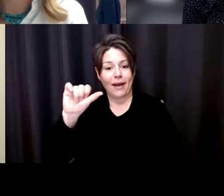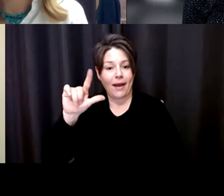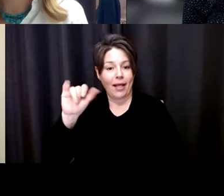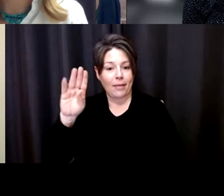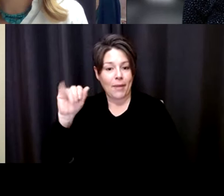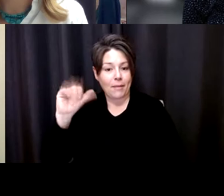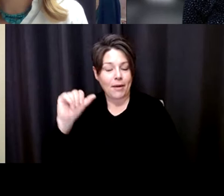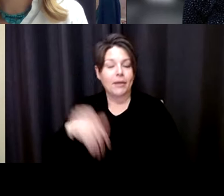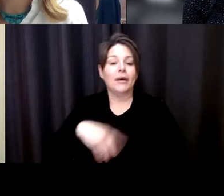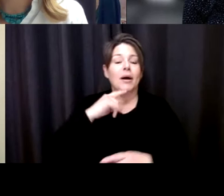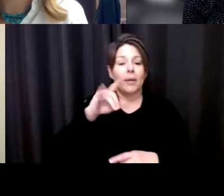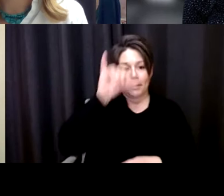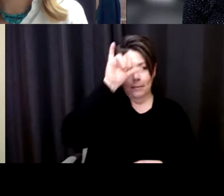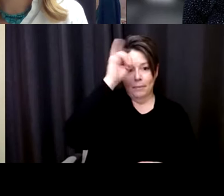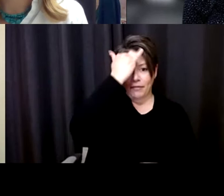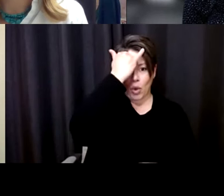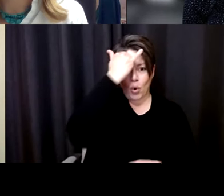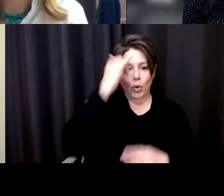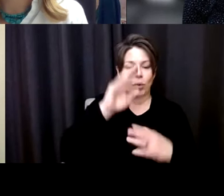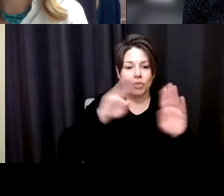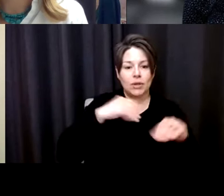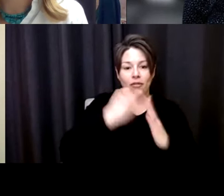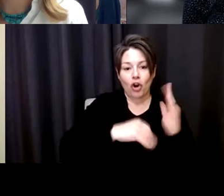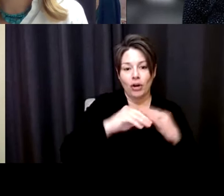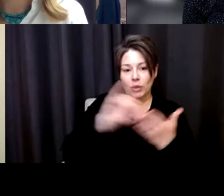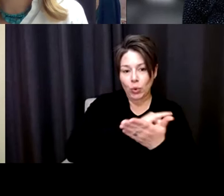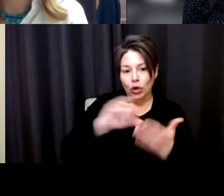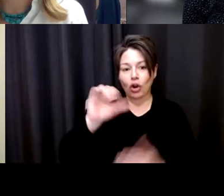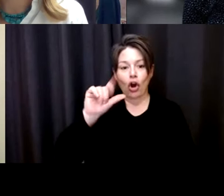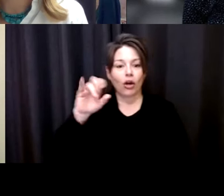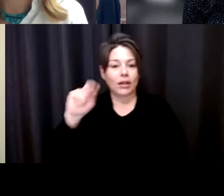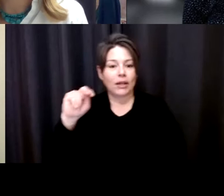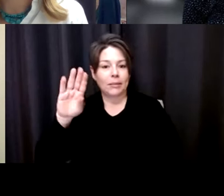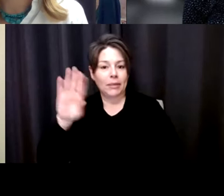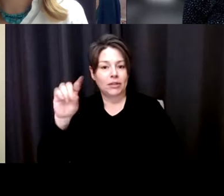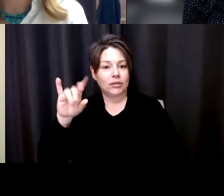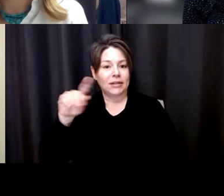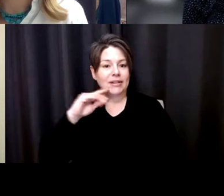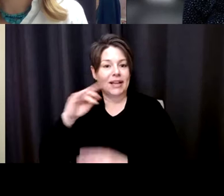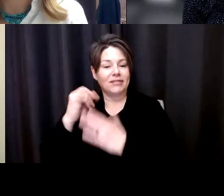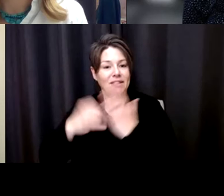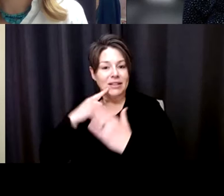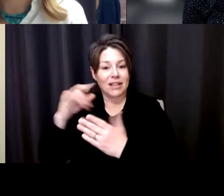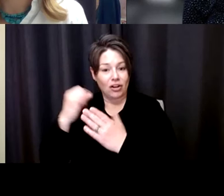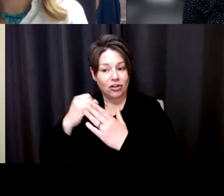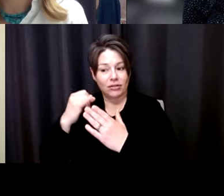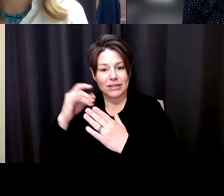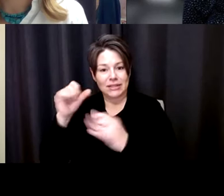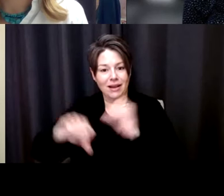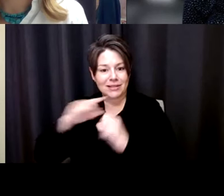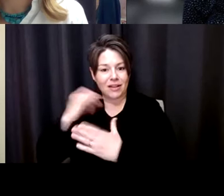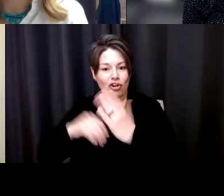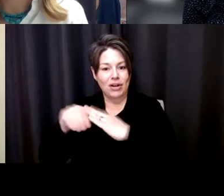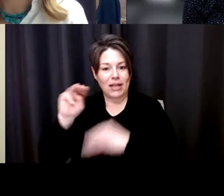Buffalo Museum of Science in New York, the Alden B. Dow Museum of Science and Art in Michigan, and